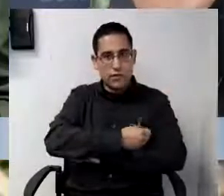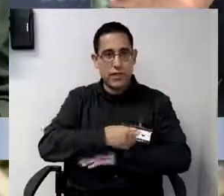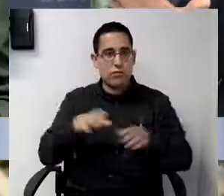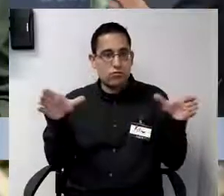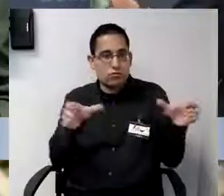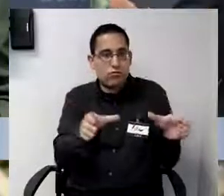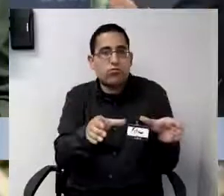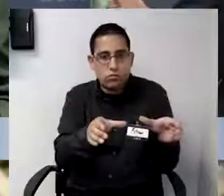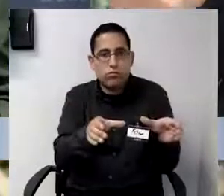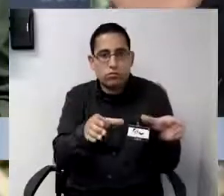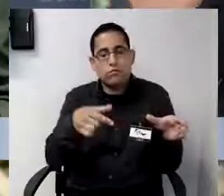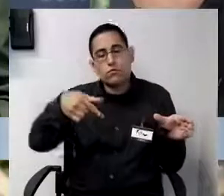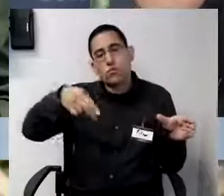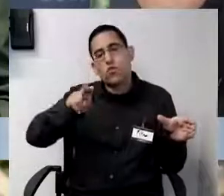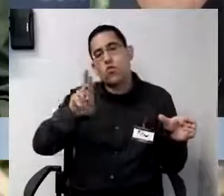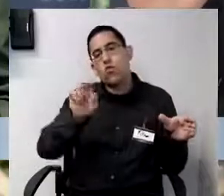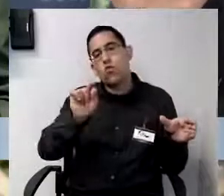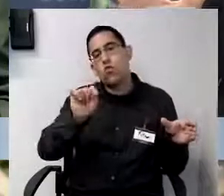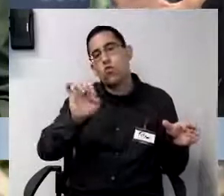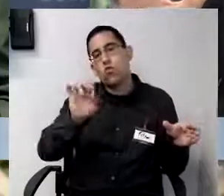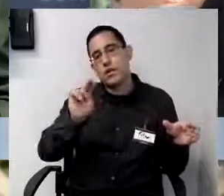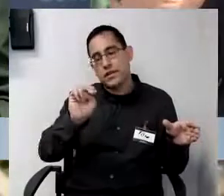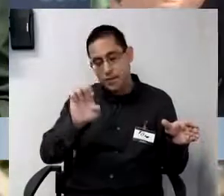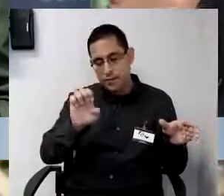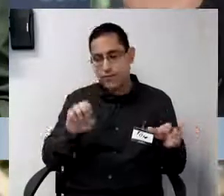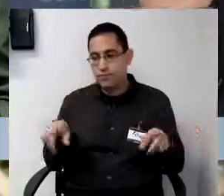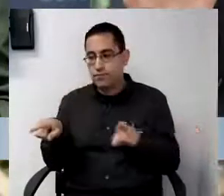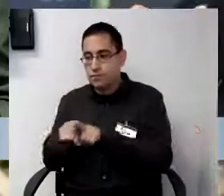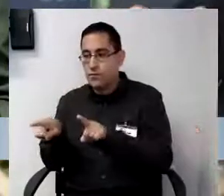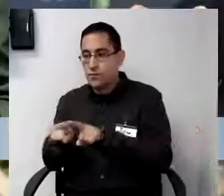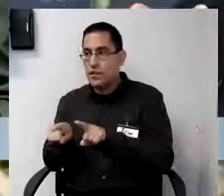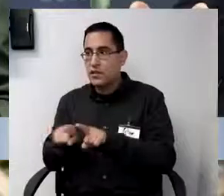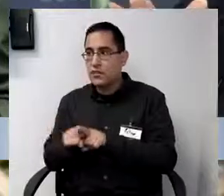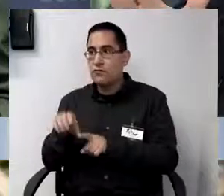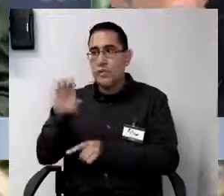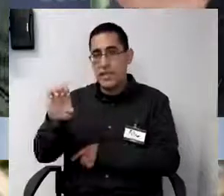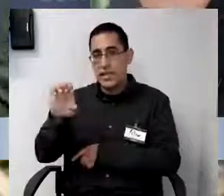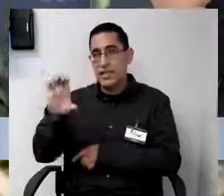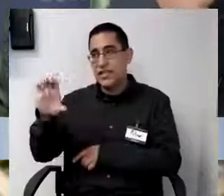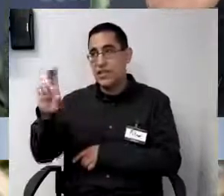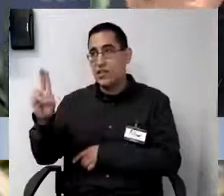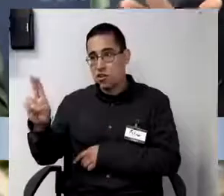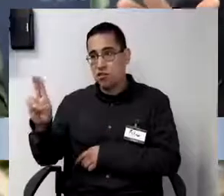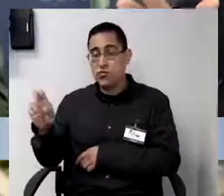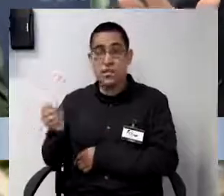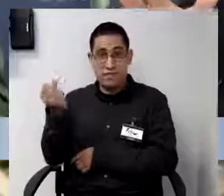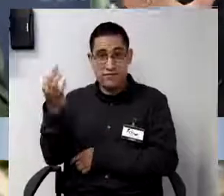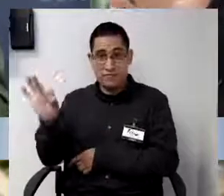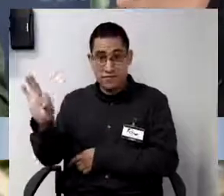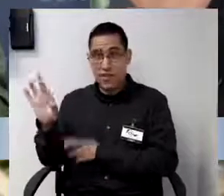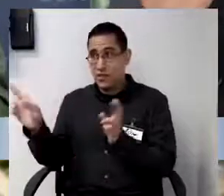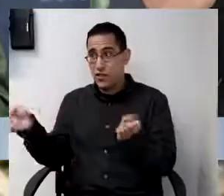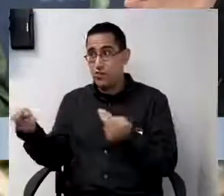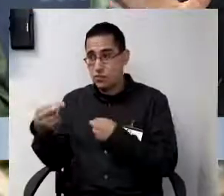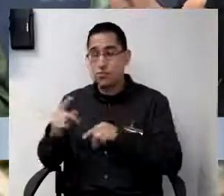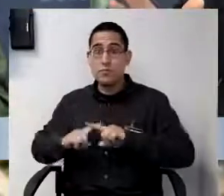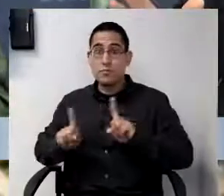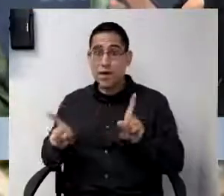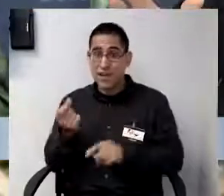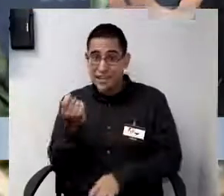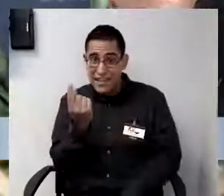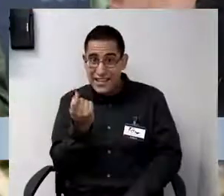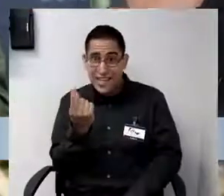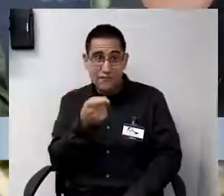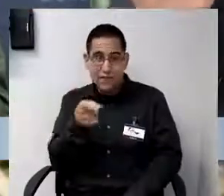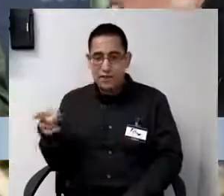the ICCU, which is a 30-bed unit. There's 19 rooms, but 11 of the rooms we can double